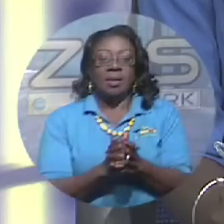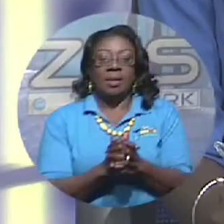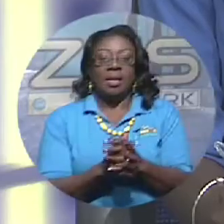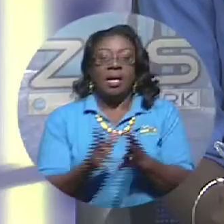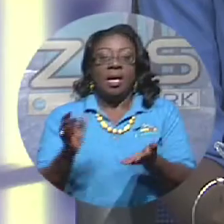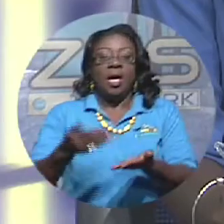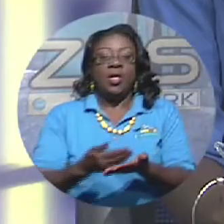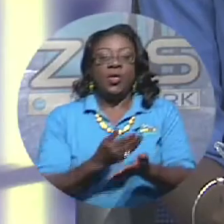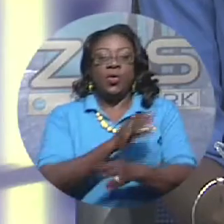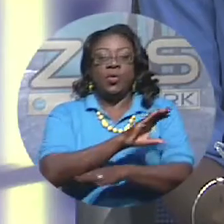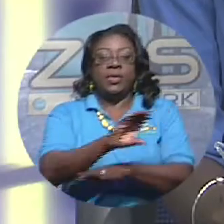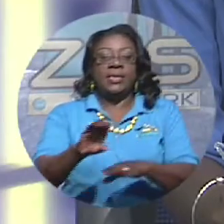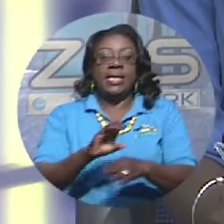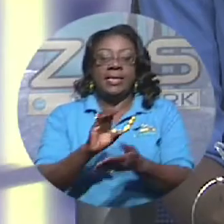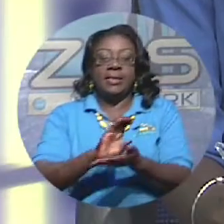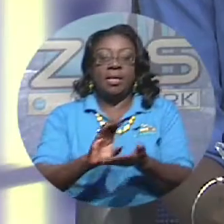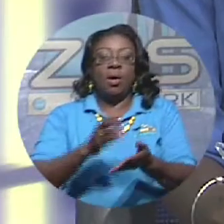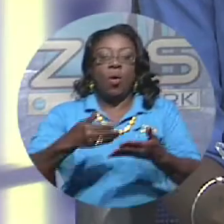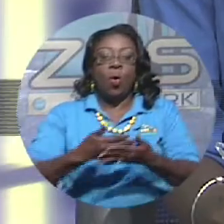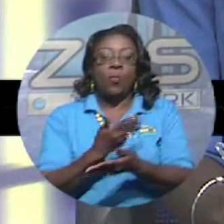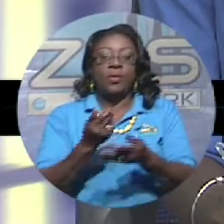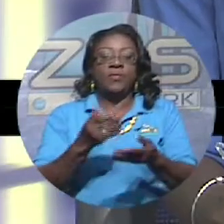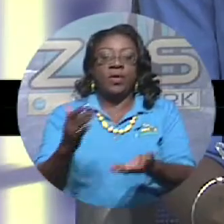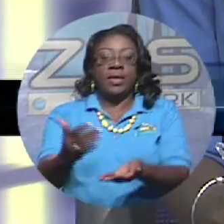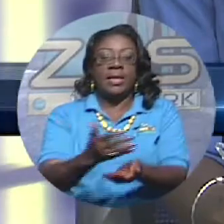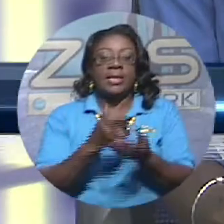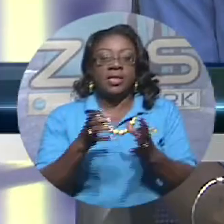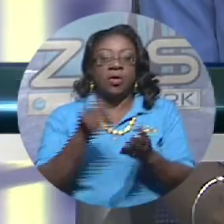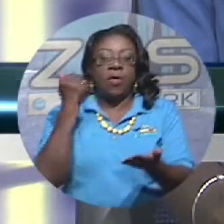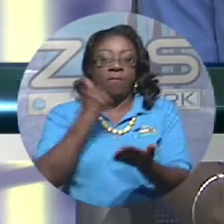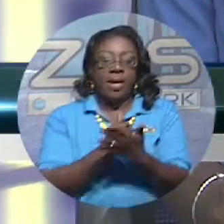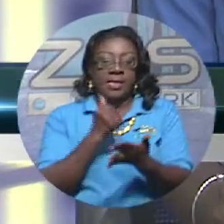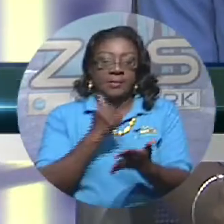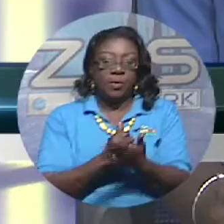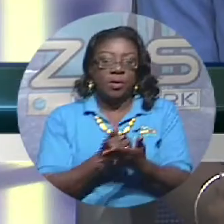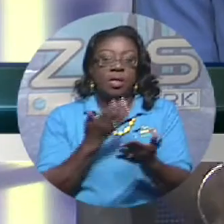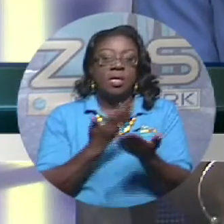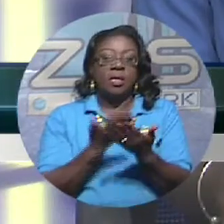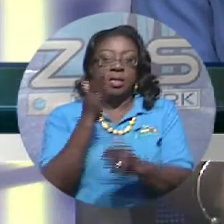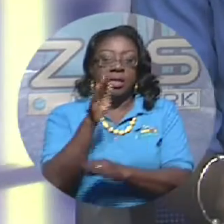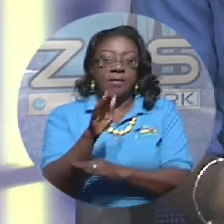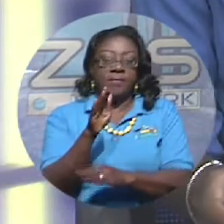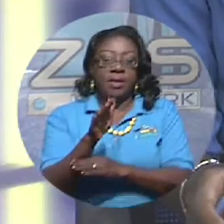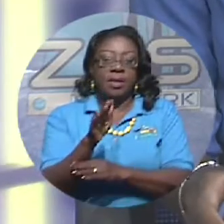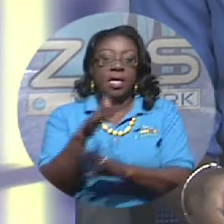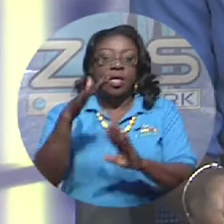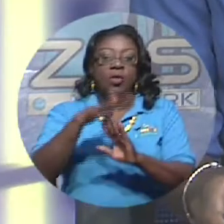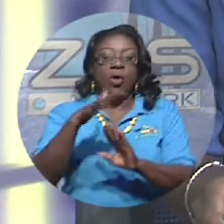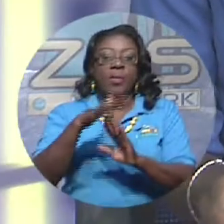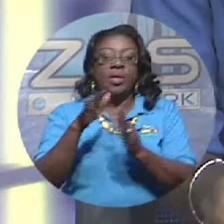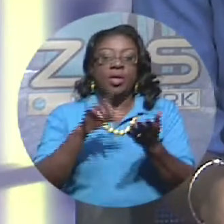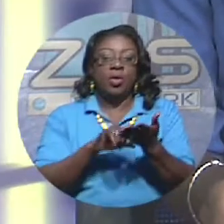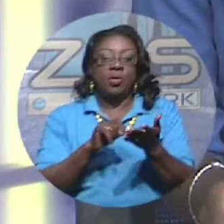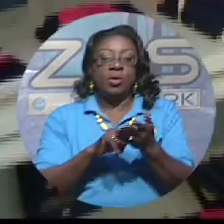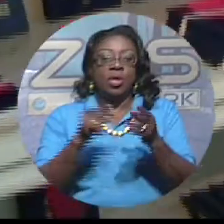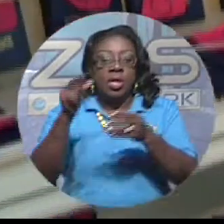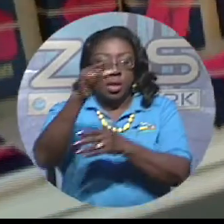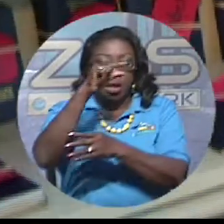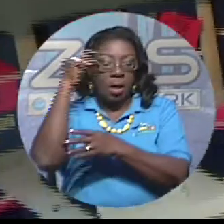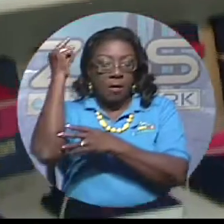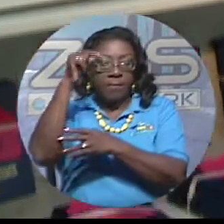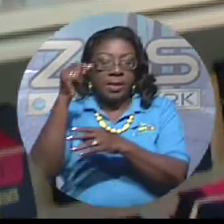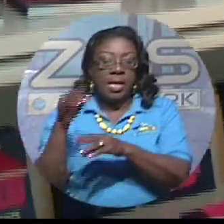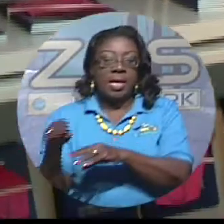Life Center opens for the collection of passports. Good evening, everyone. I'm LaDawn Davis. Thanks so much for tuning in. Topping the news tonight, the government